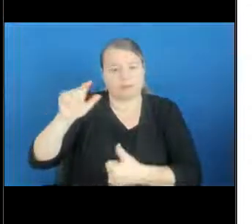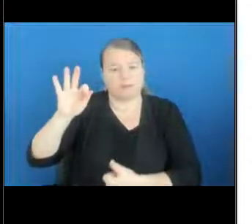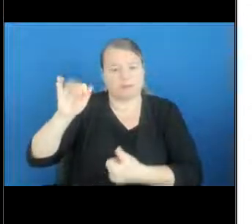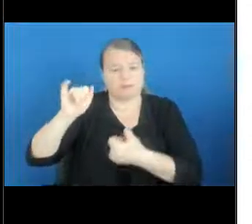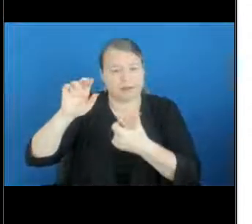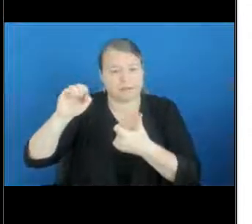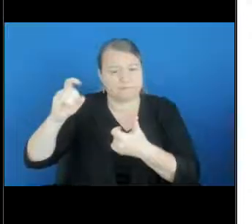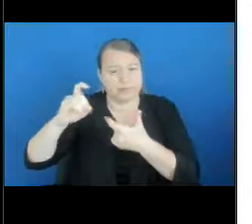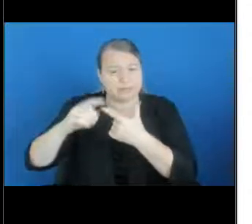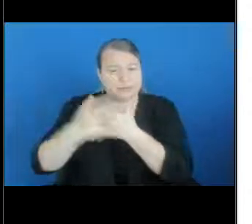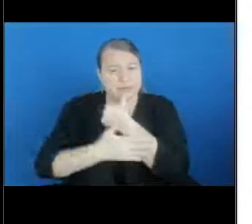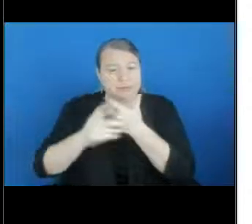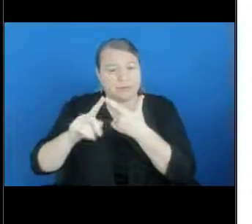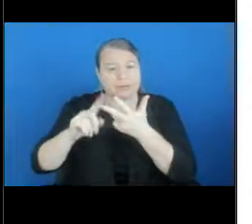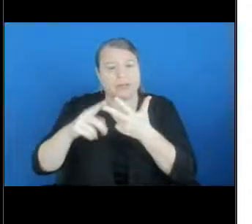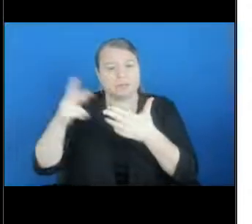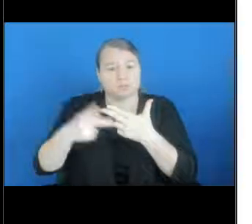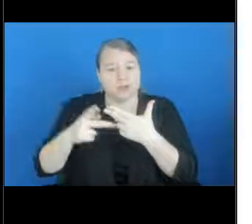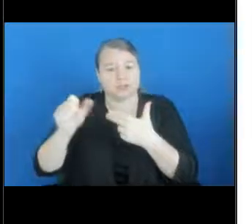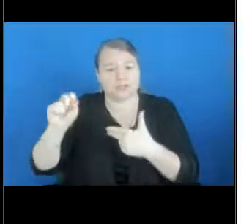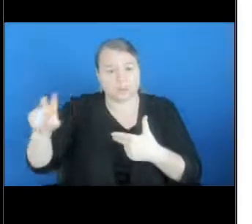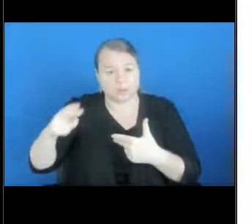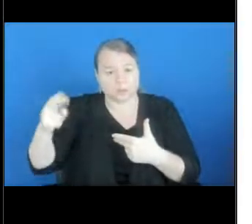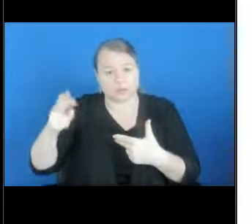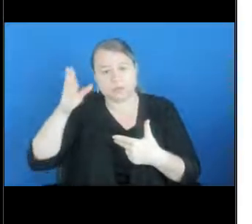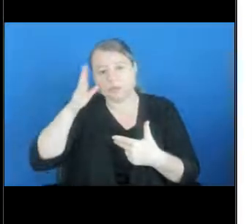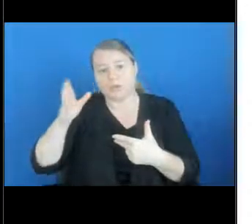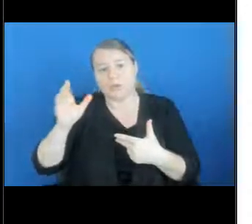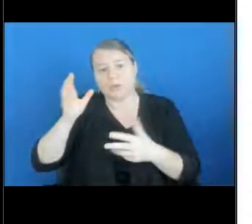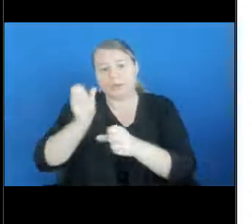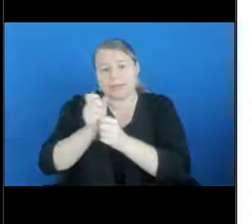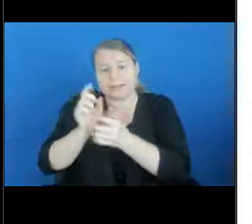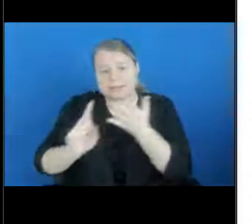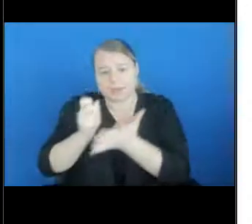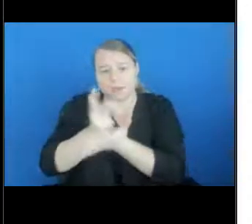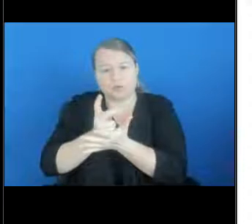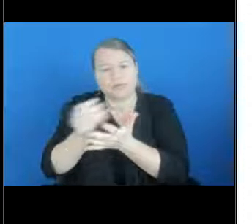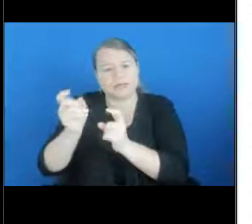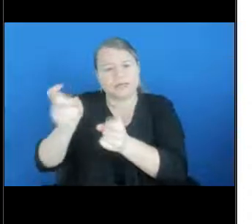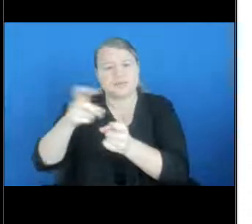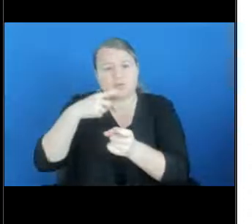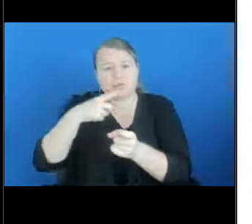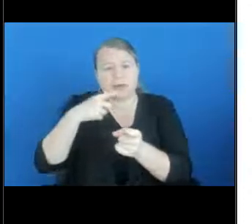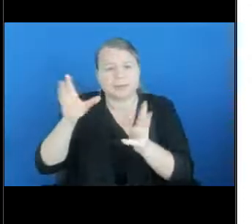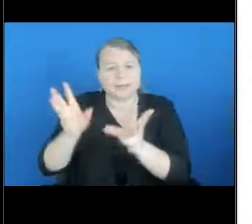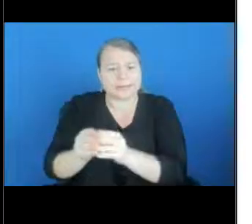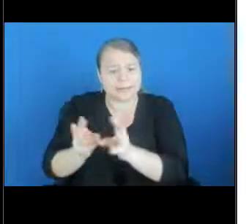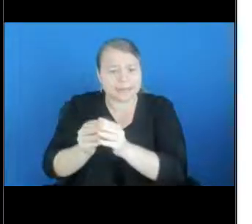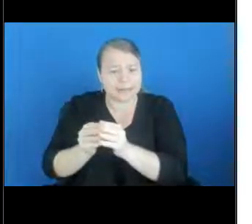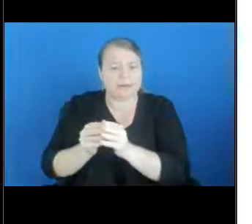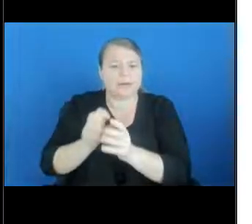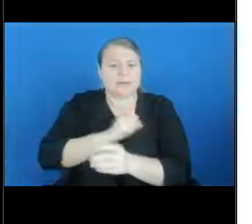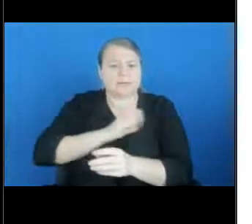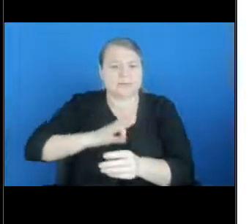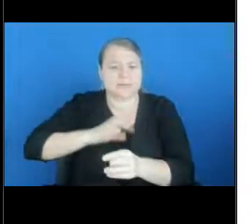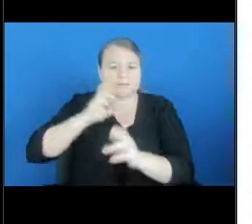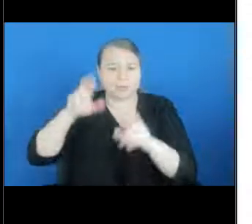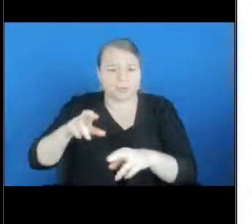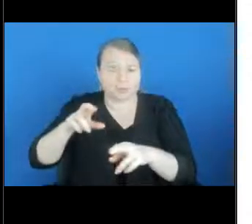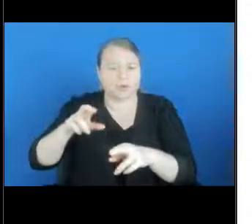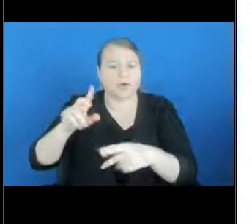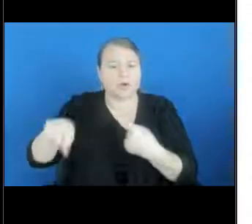project stakeholders. We will seek design approval and issue a public hearing staff report